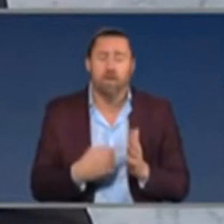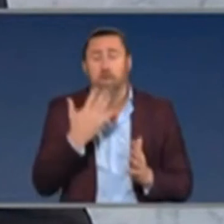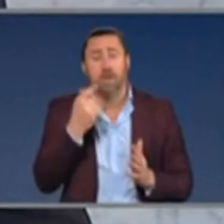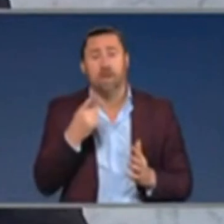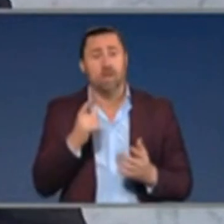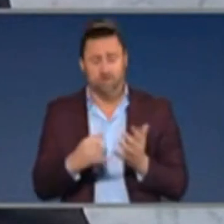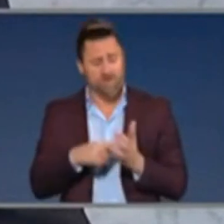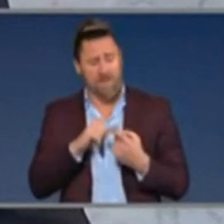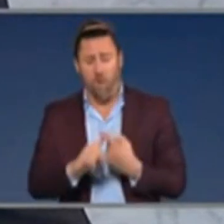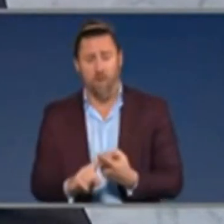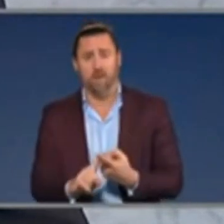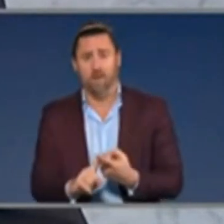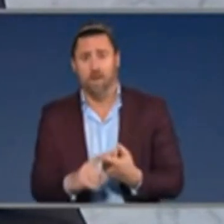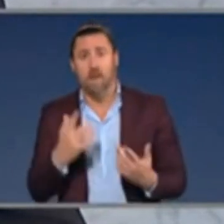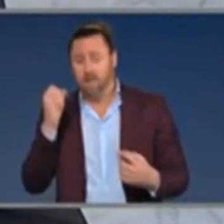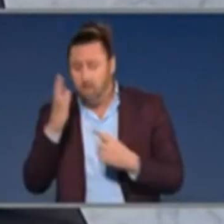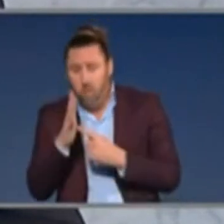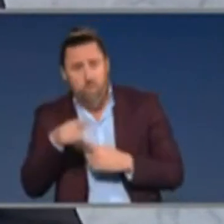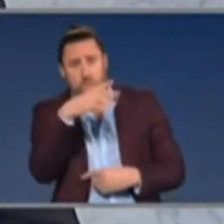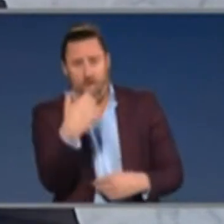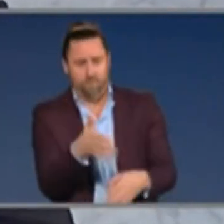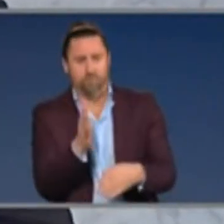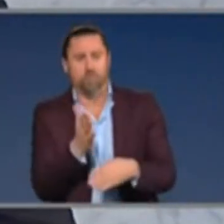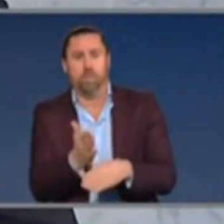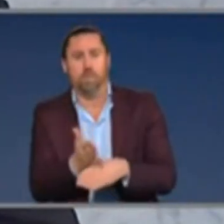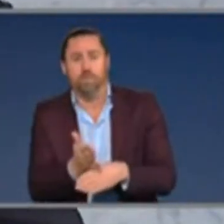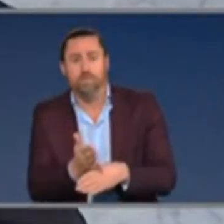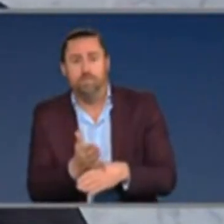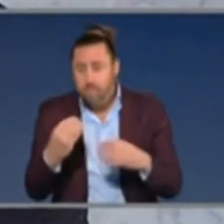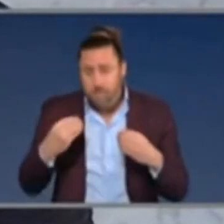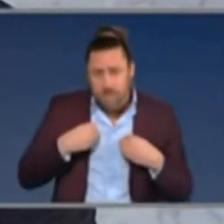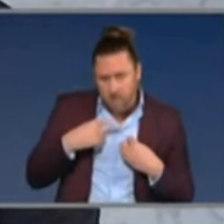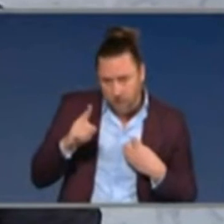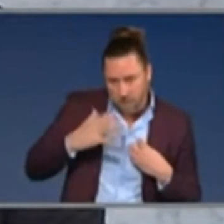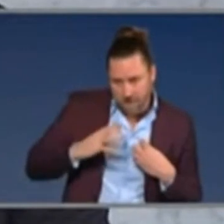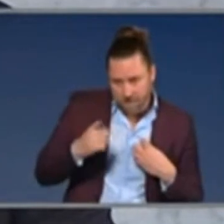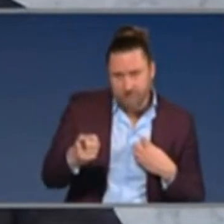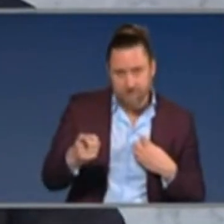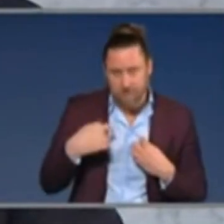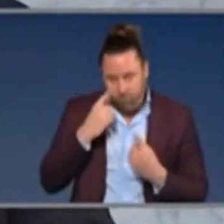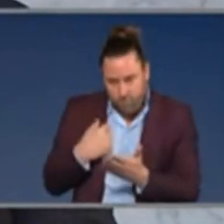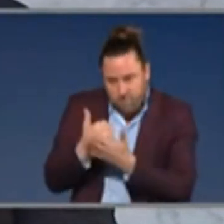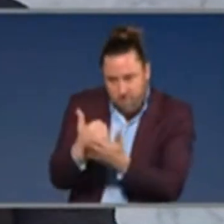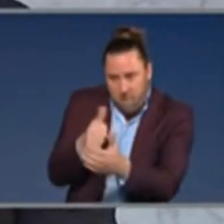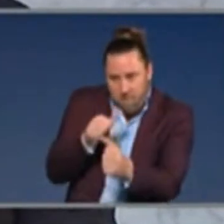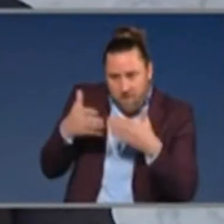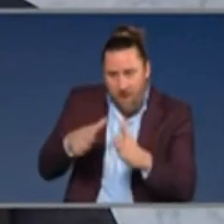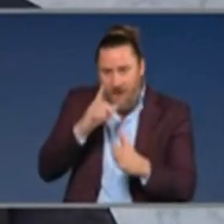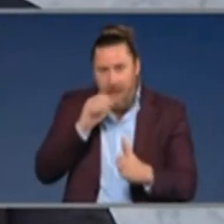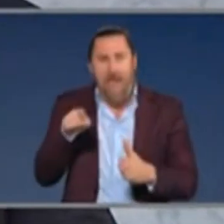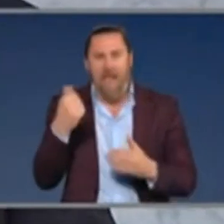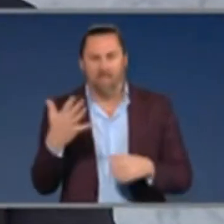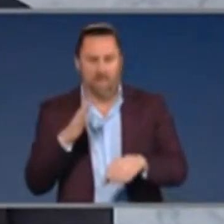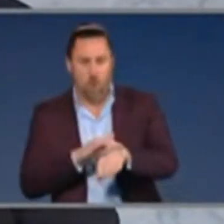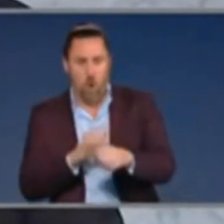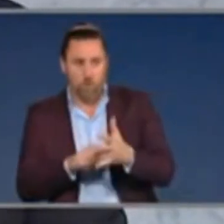doing, and that's keep people in jobs, provide businesses with the support they need, which either buys them time or buys them new